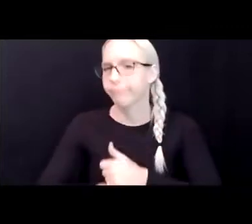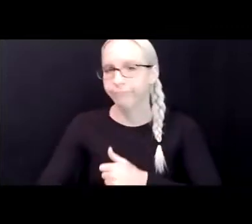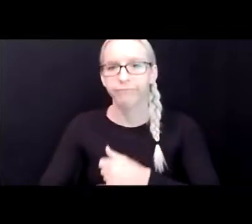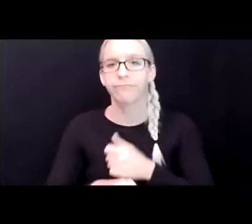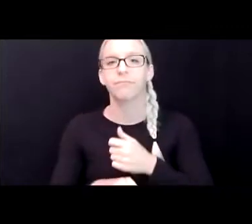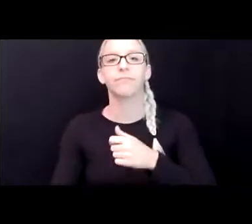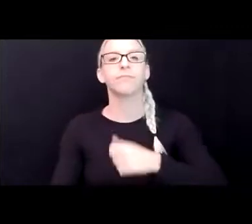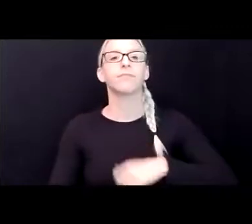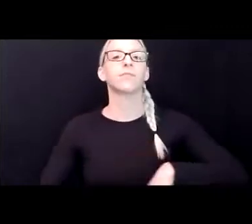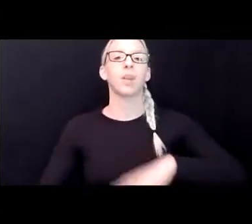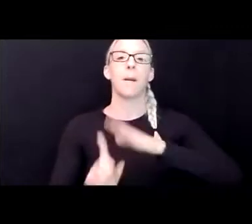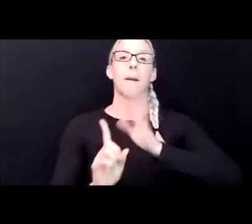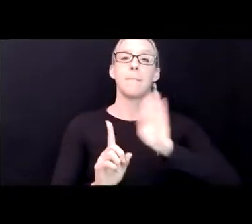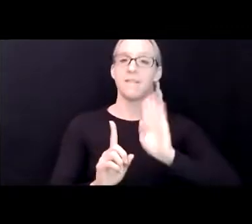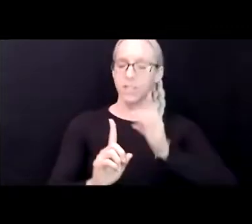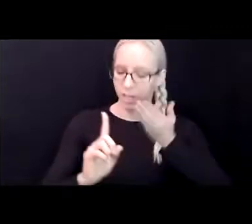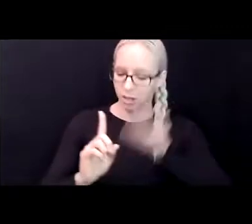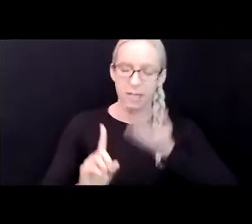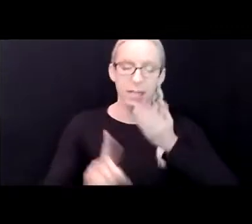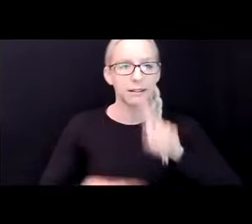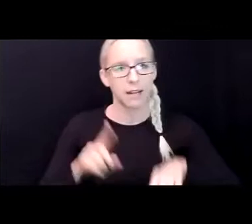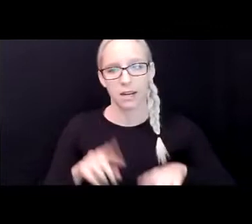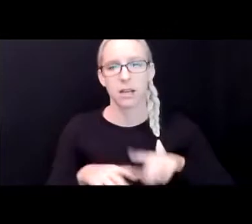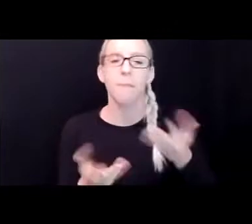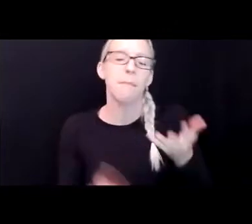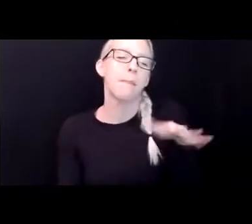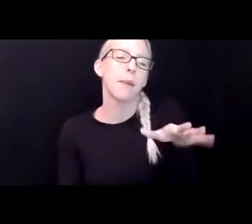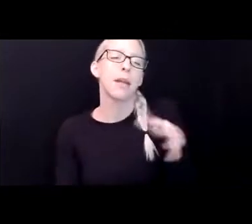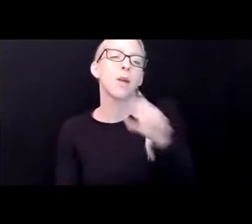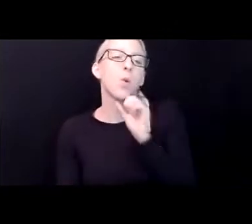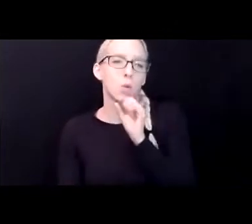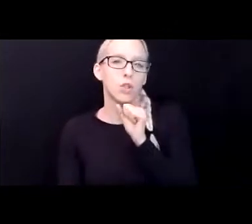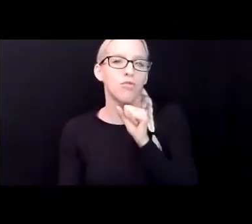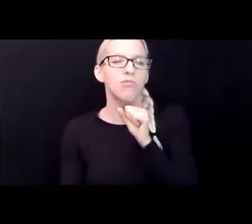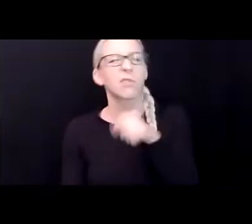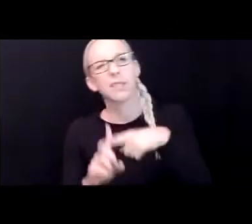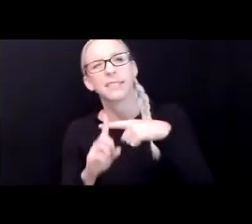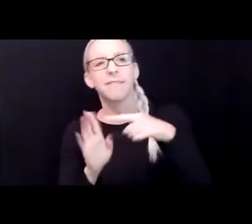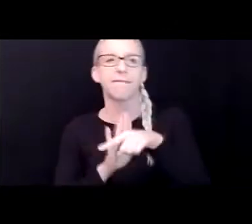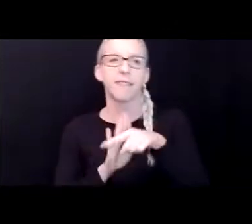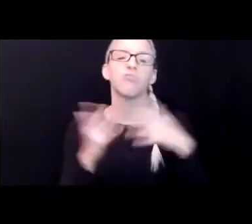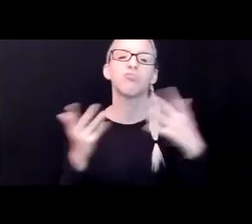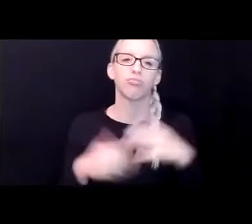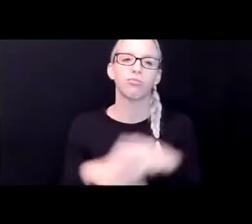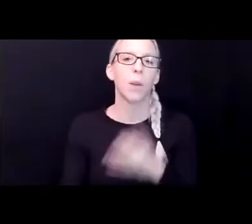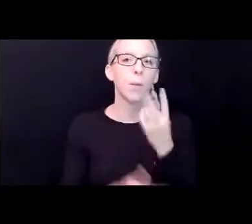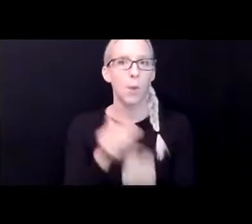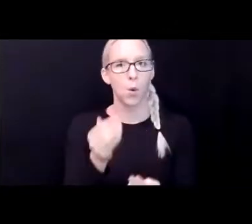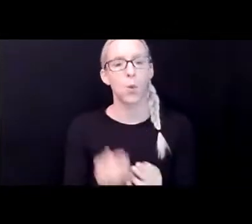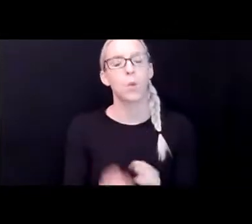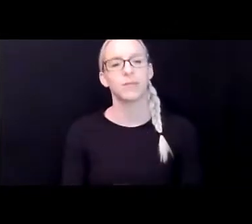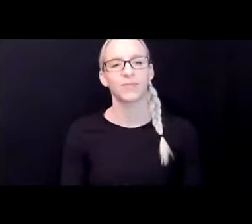do a third-party trust. That could probably be more orange, because that's a good thing too. That's why the third-party trust works the way it